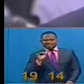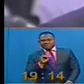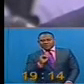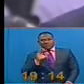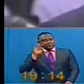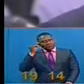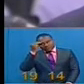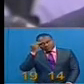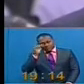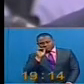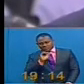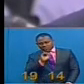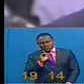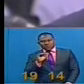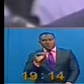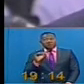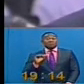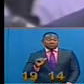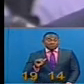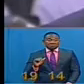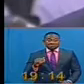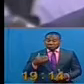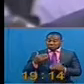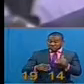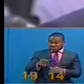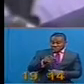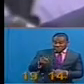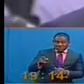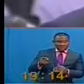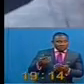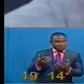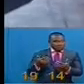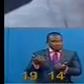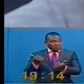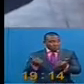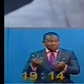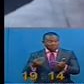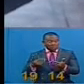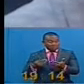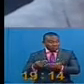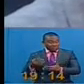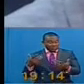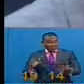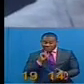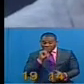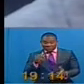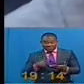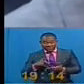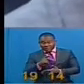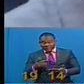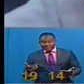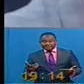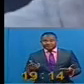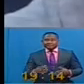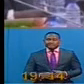ministry from time to time that those who bought them have not paid. The professionalism of the